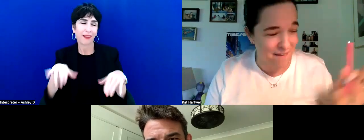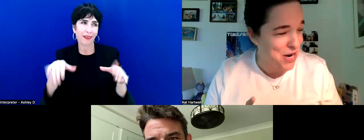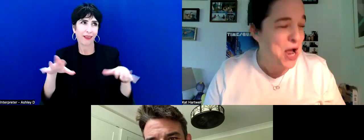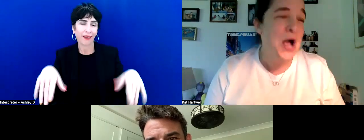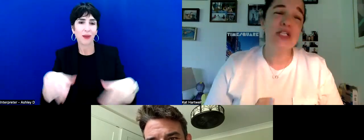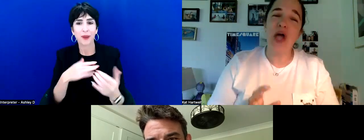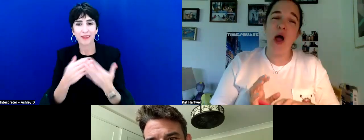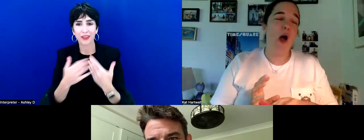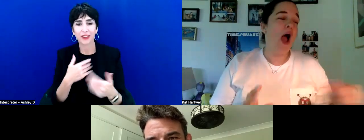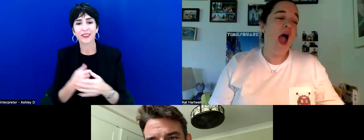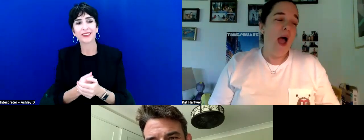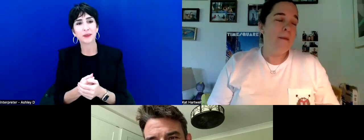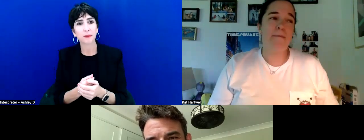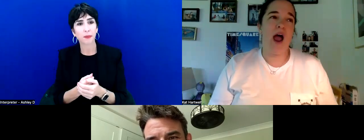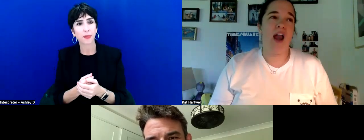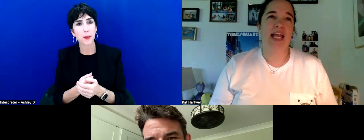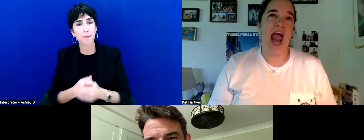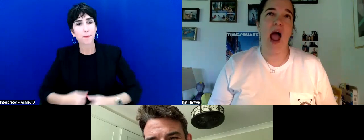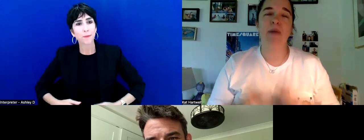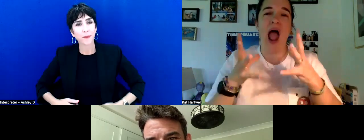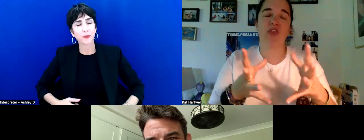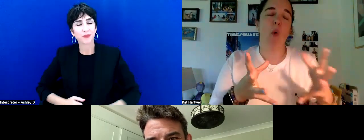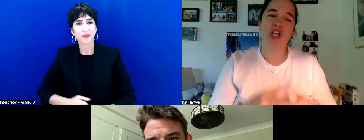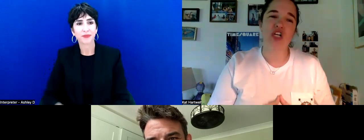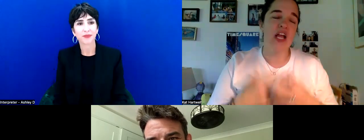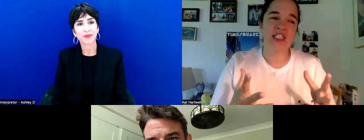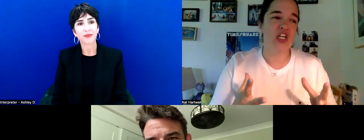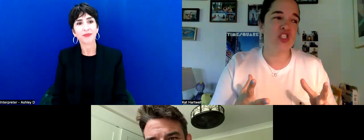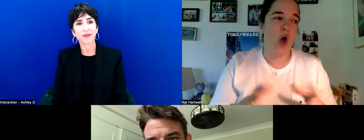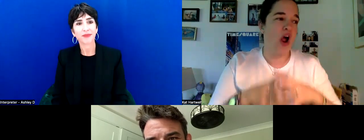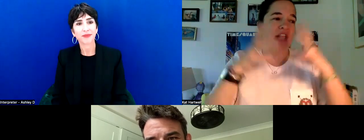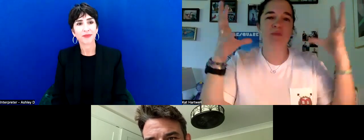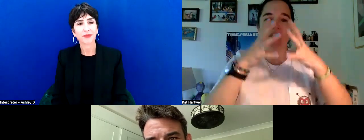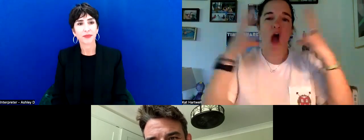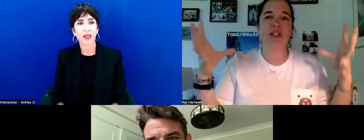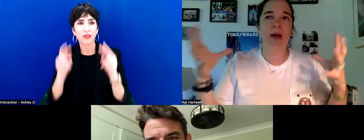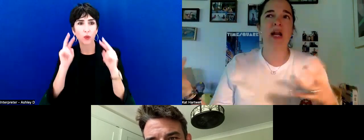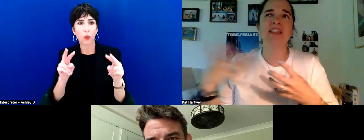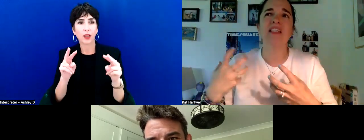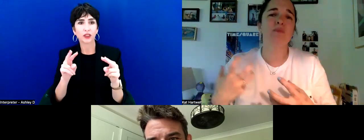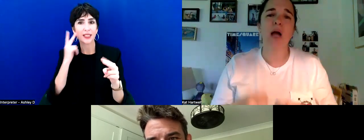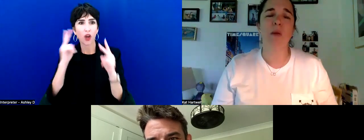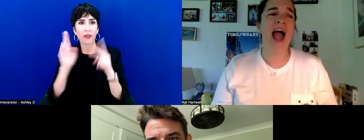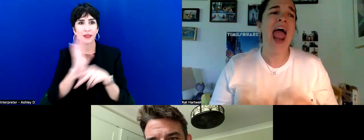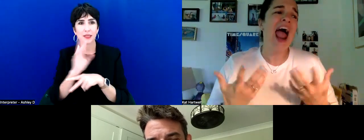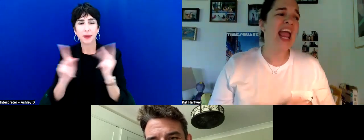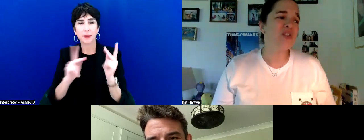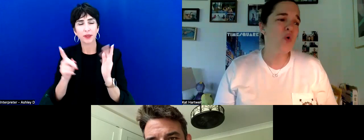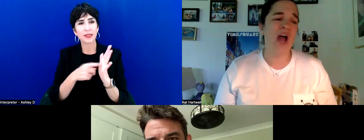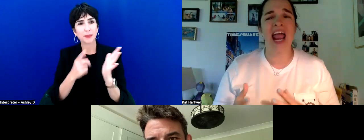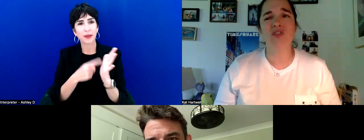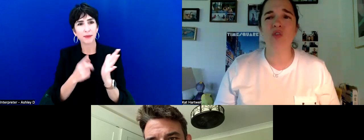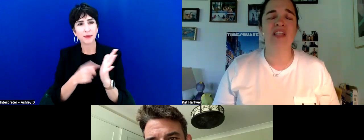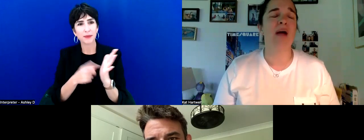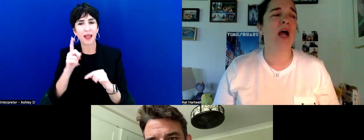nah, whatever. So, but yeah, I mean, after watching it, listening to things, I'm thinking, all these people, and like, sometimes people are like, I can't